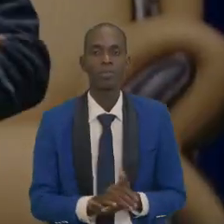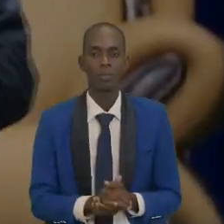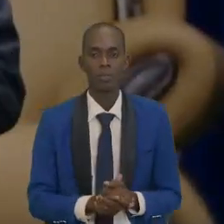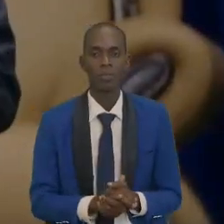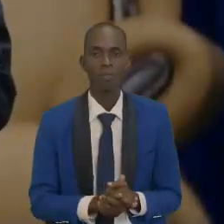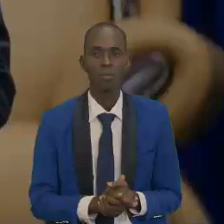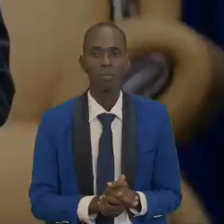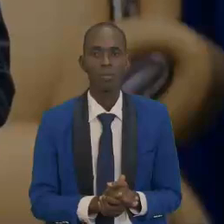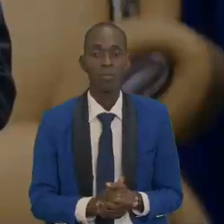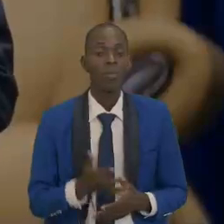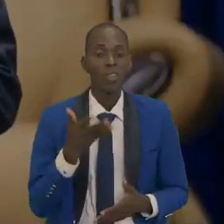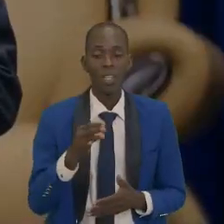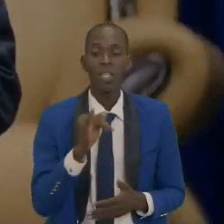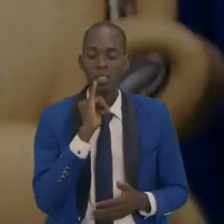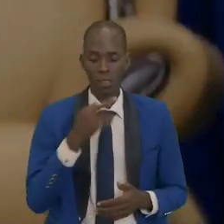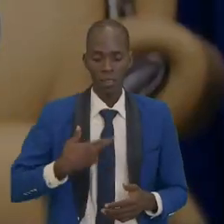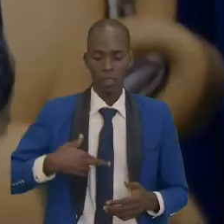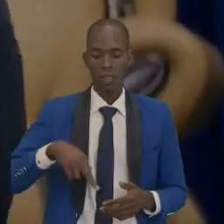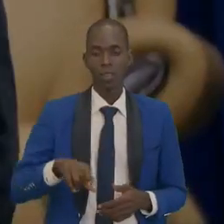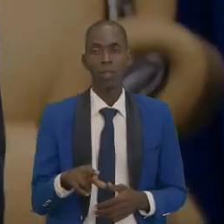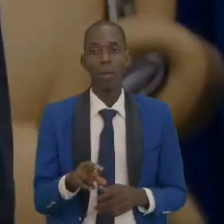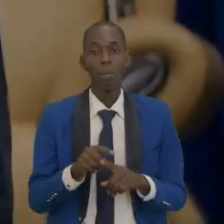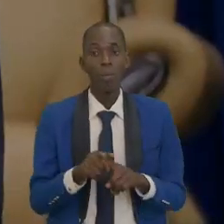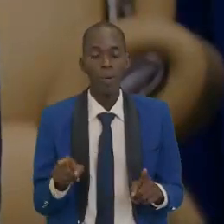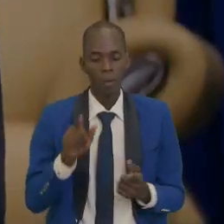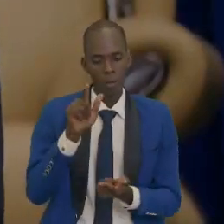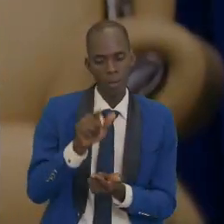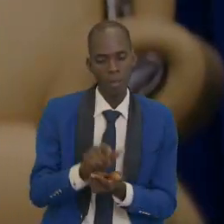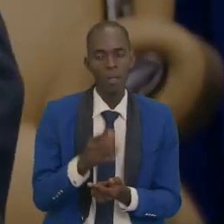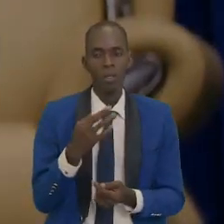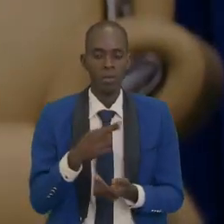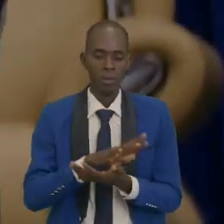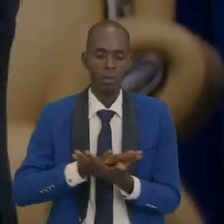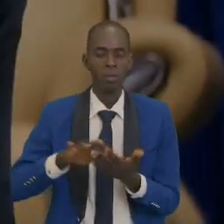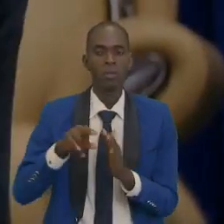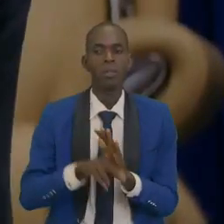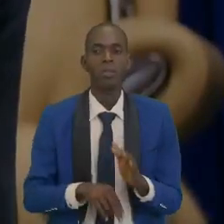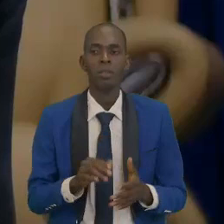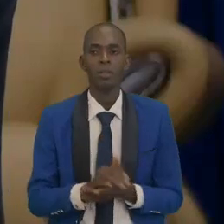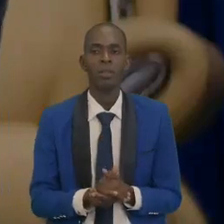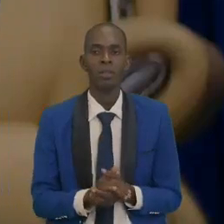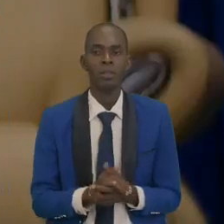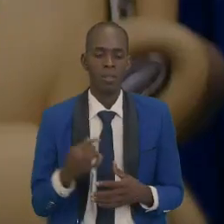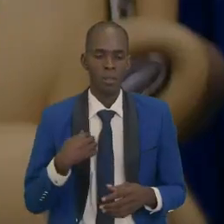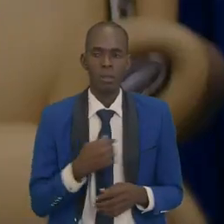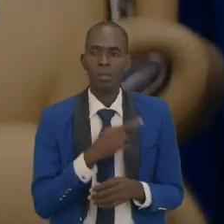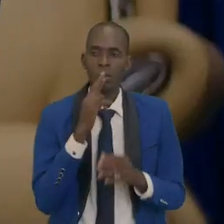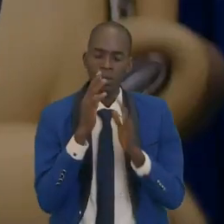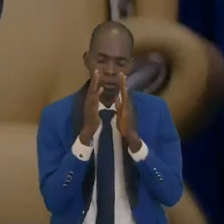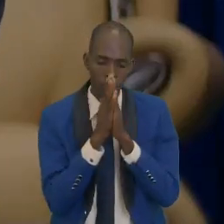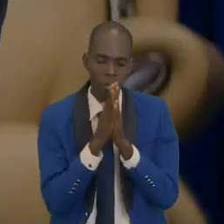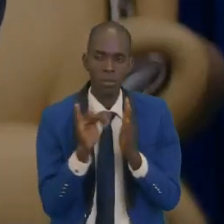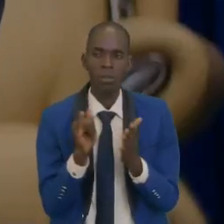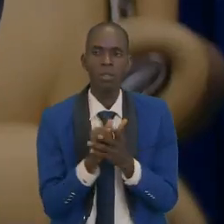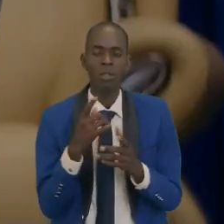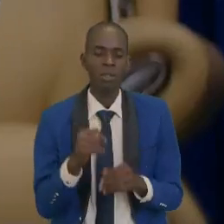there is religion but less of righteousness and we're praying that the